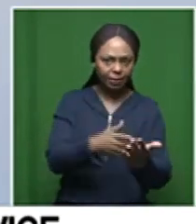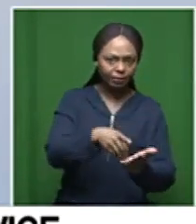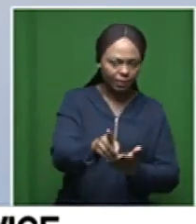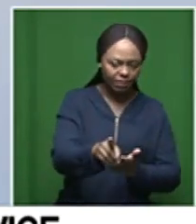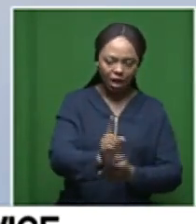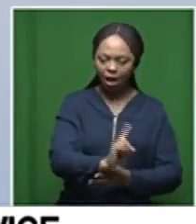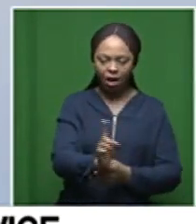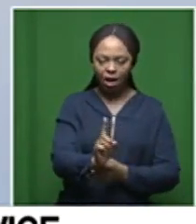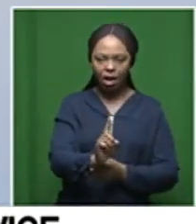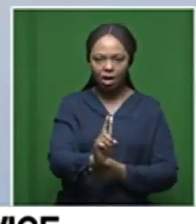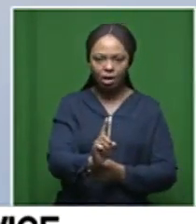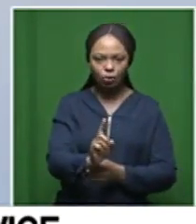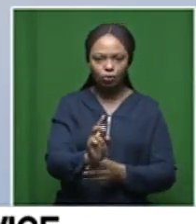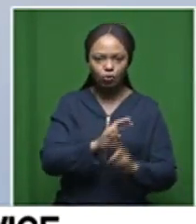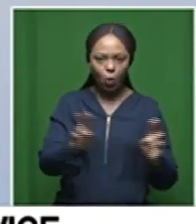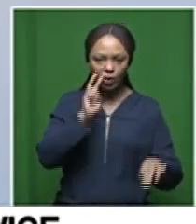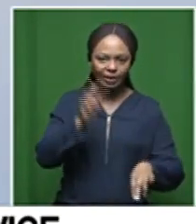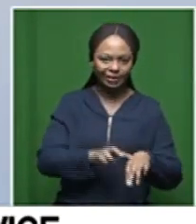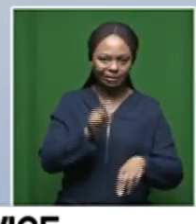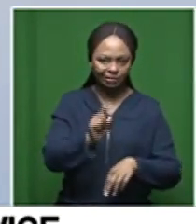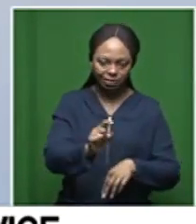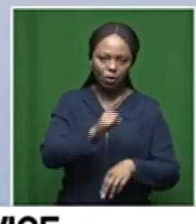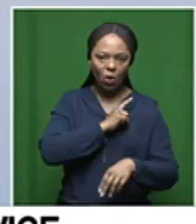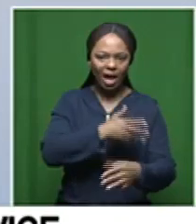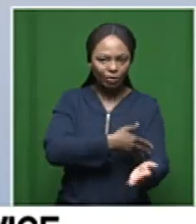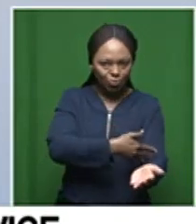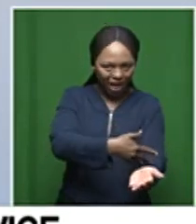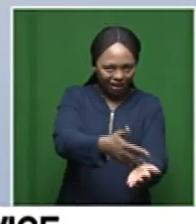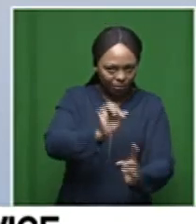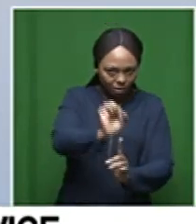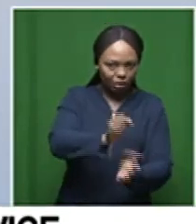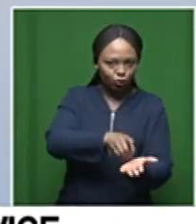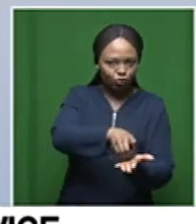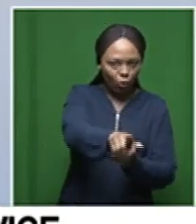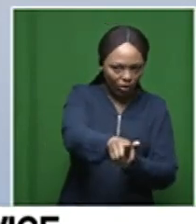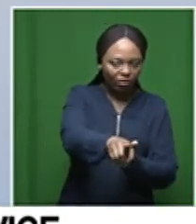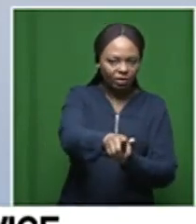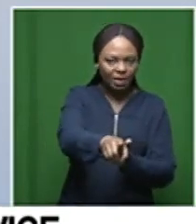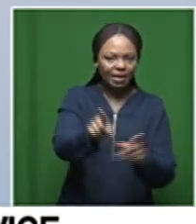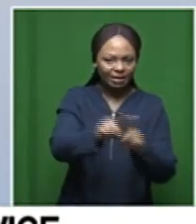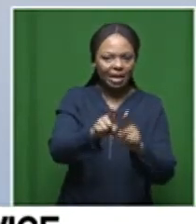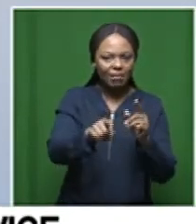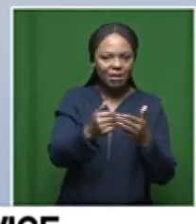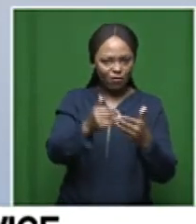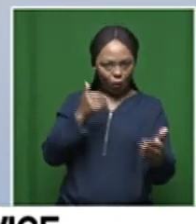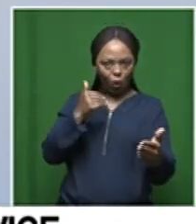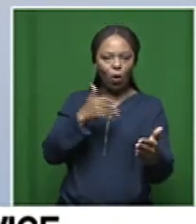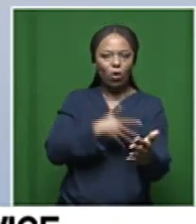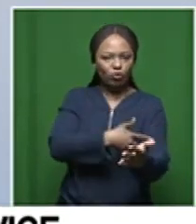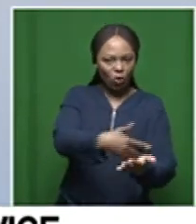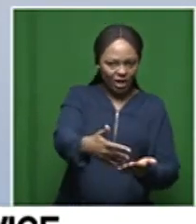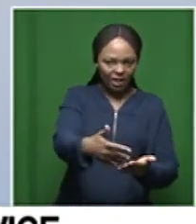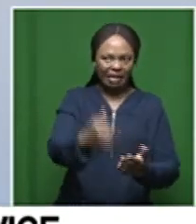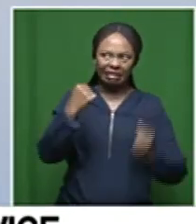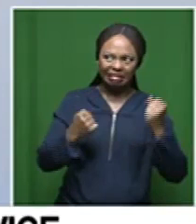immediately after donating, to increase their fluid intake after donating, also even before donating, that is also good. Once the blood has